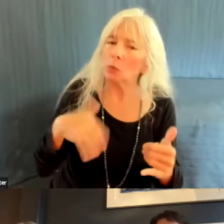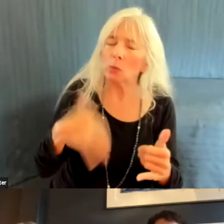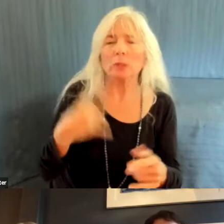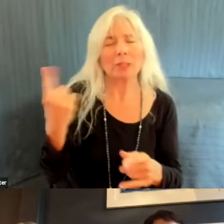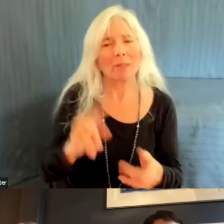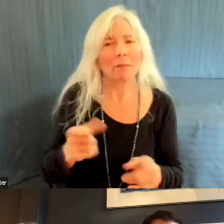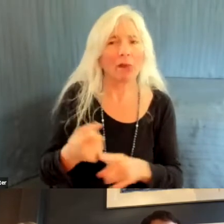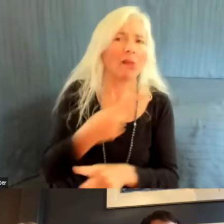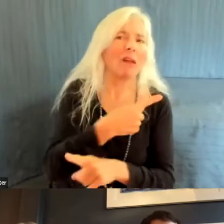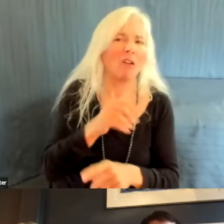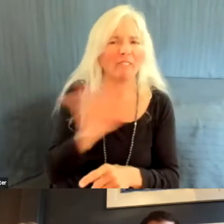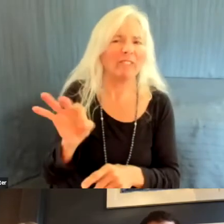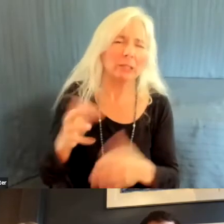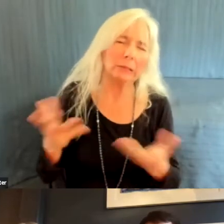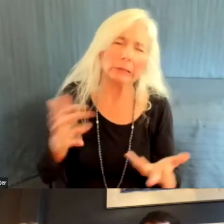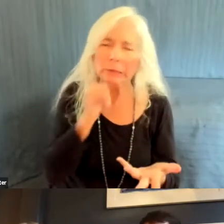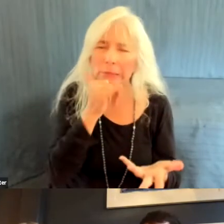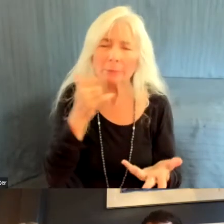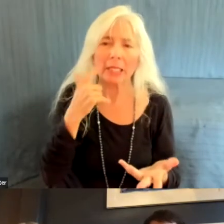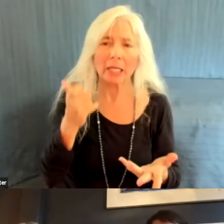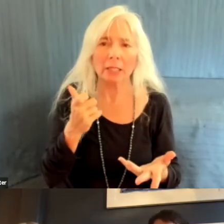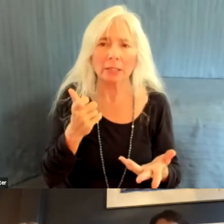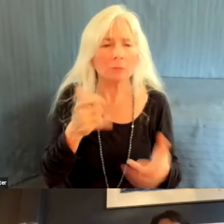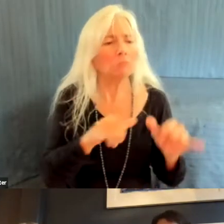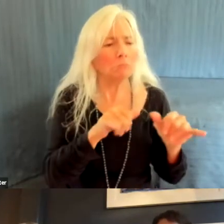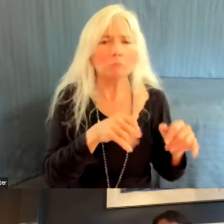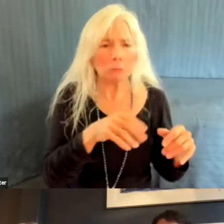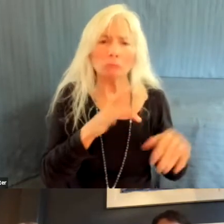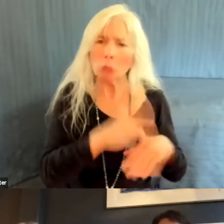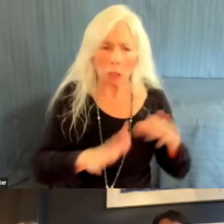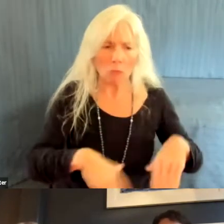because he started speaking, he made most of his milestones very early, like